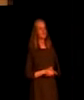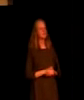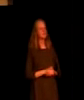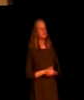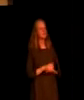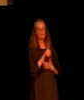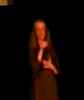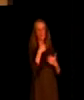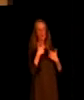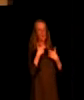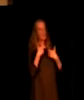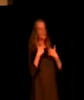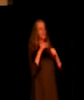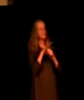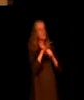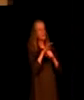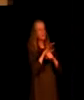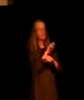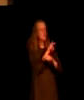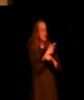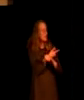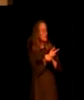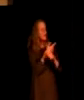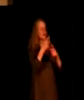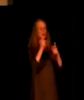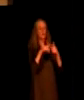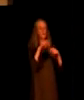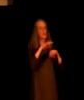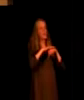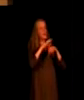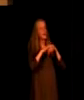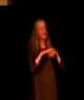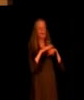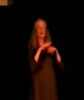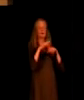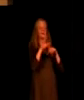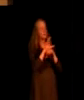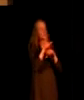of providing power supply and onboard computing and data